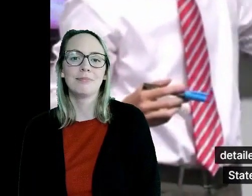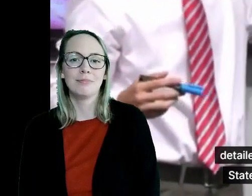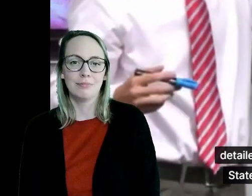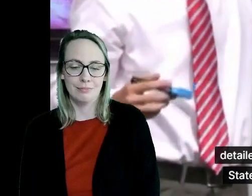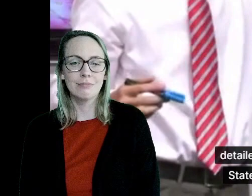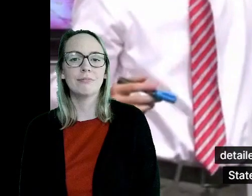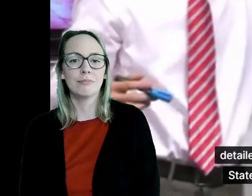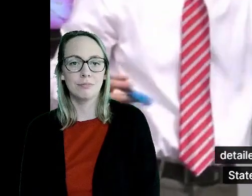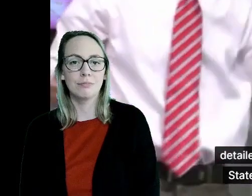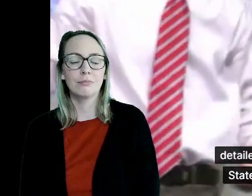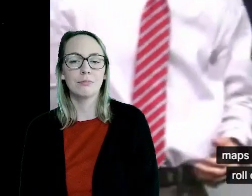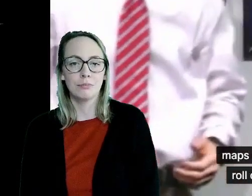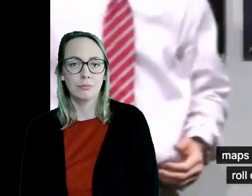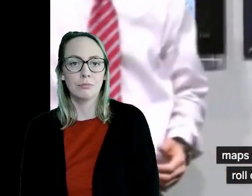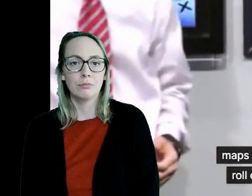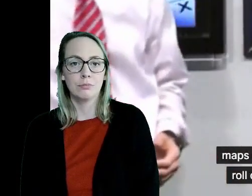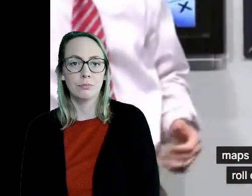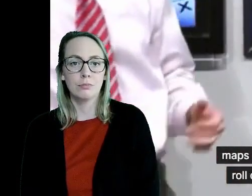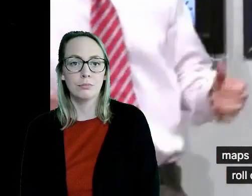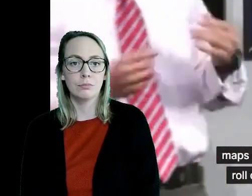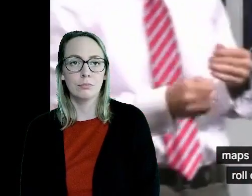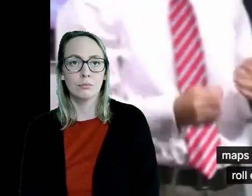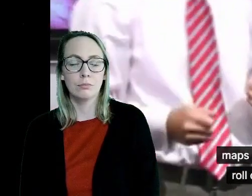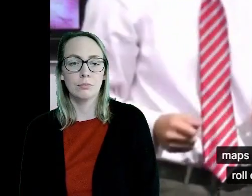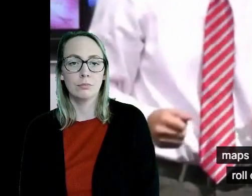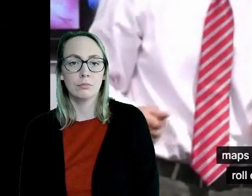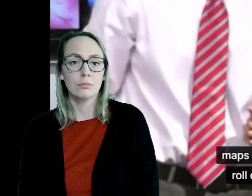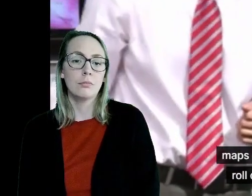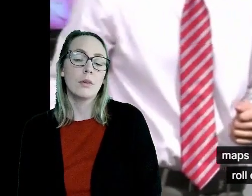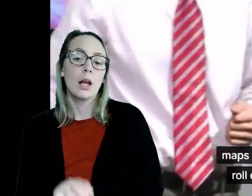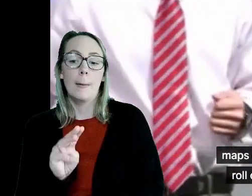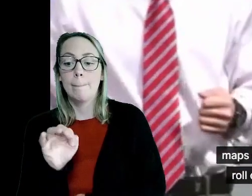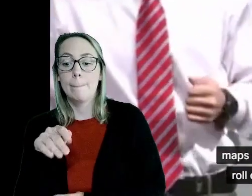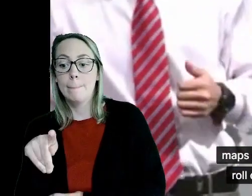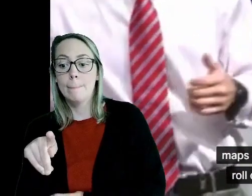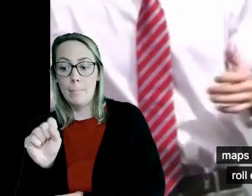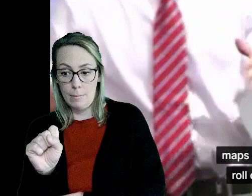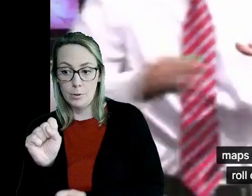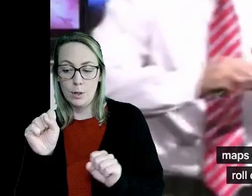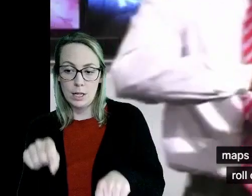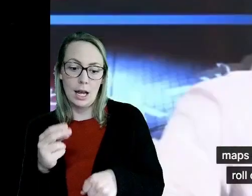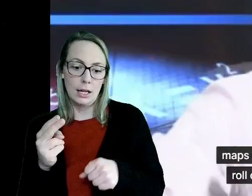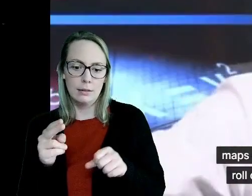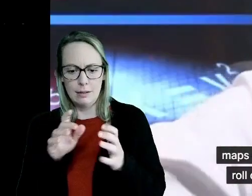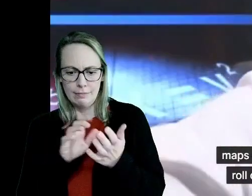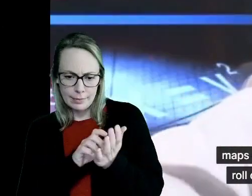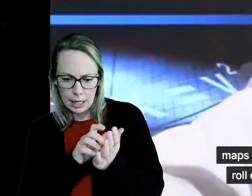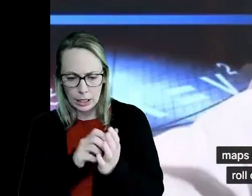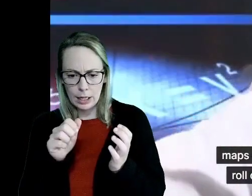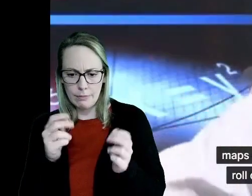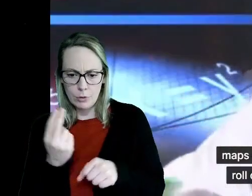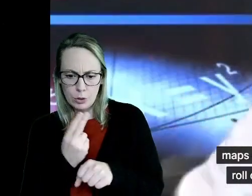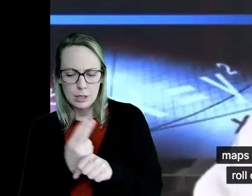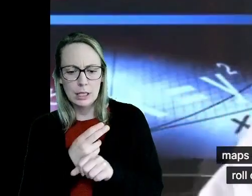we can actually calculate with maps distances. Now, obviously, we can't roll out the